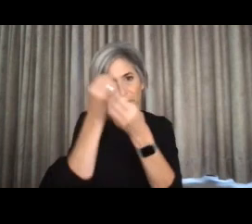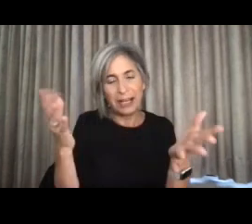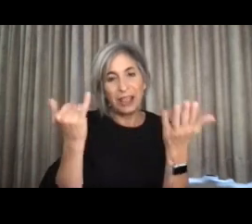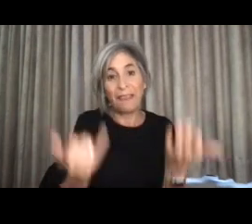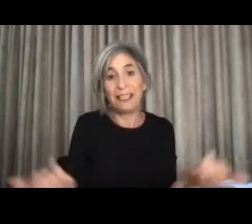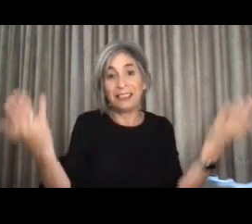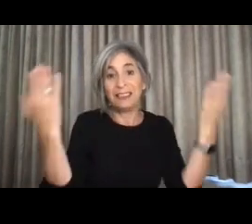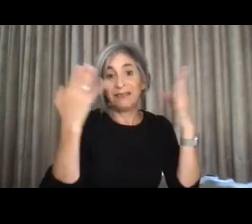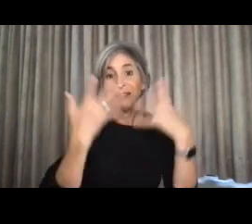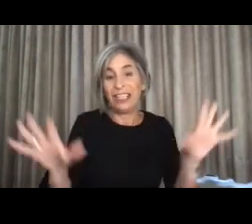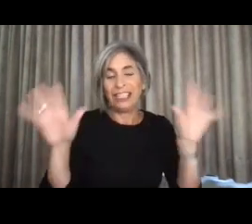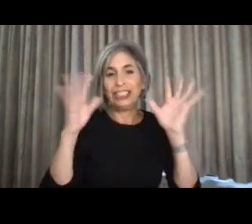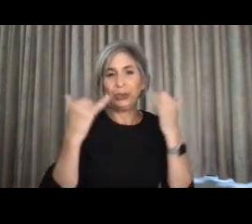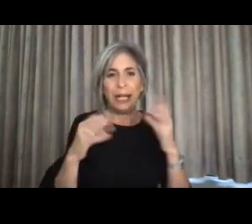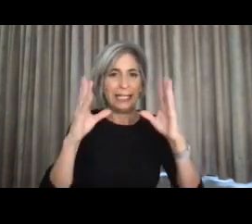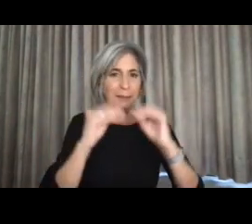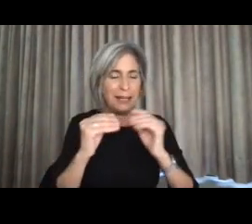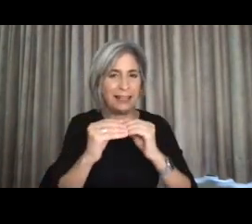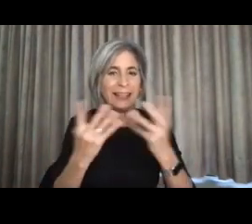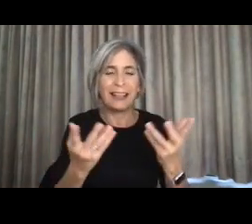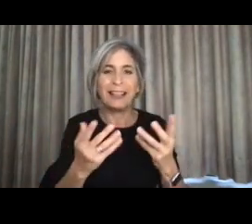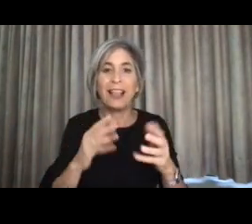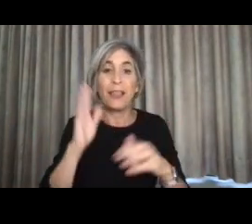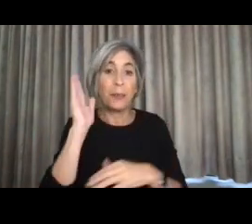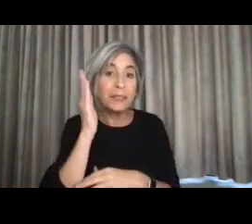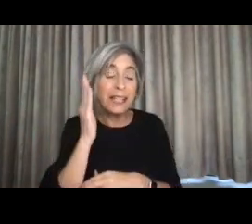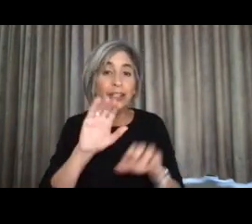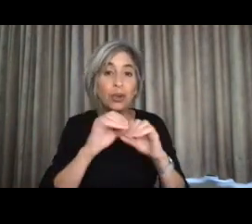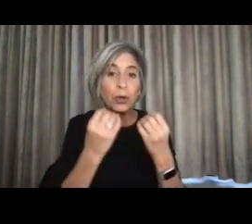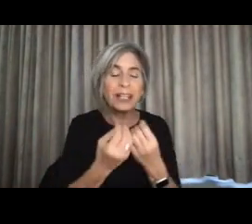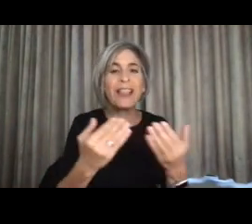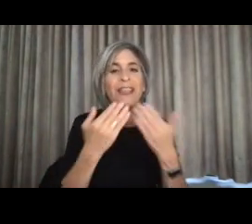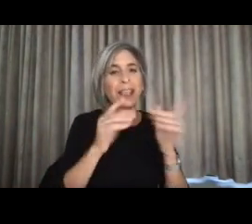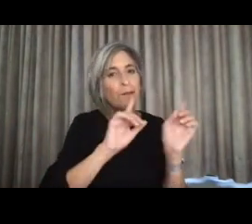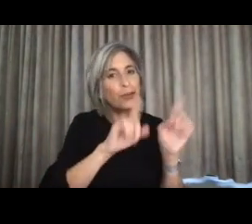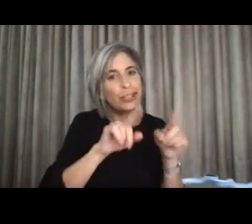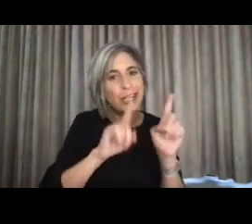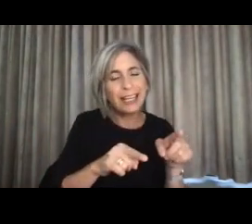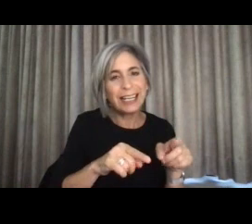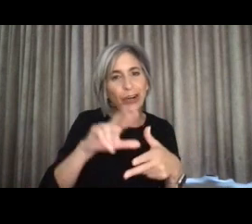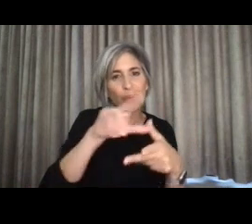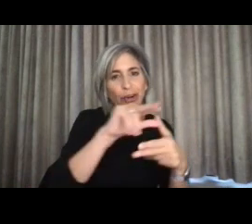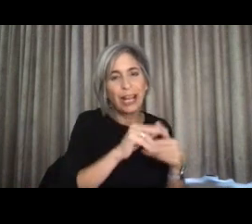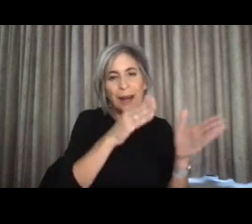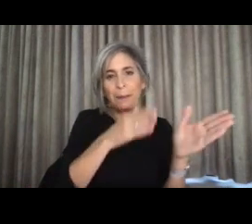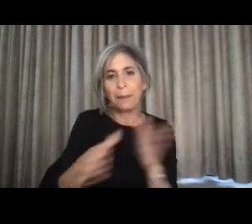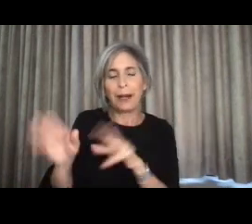today's meeting. On behalf of our organizers and presenters, thank you for attending today's Hurricane Preparedness